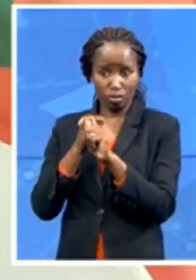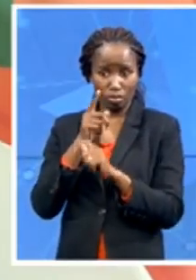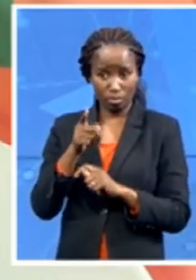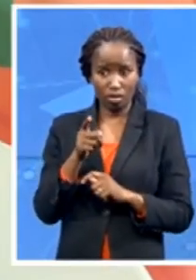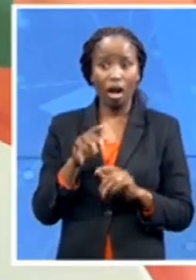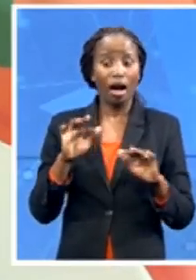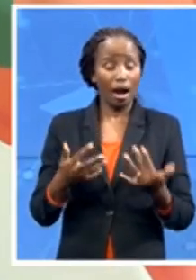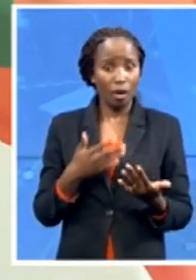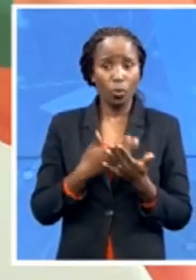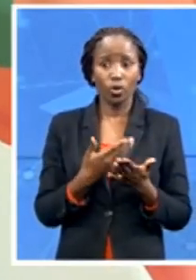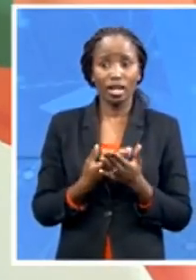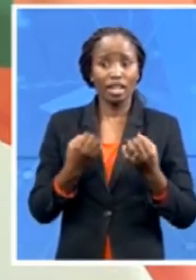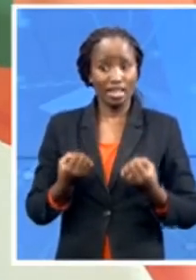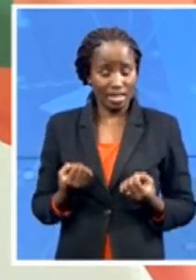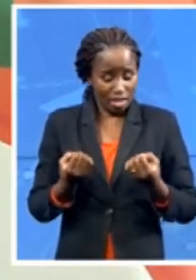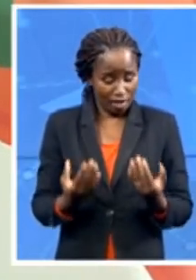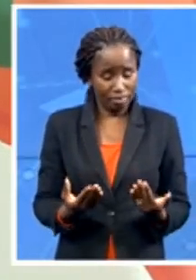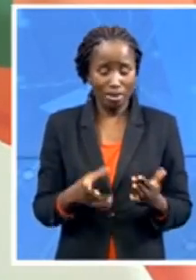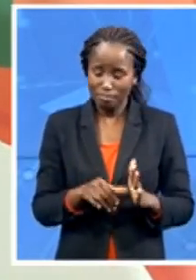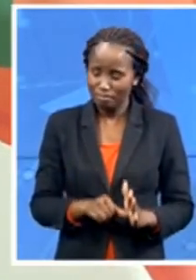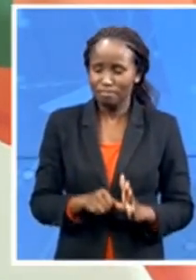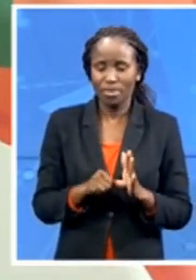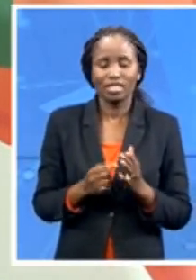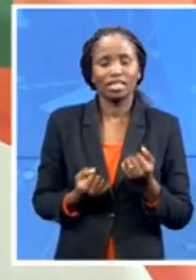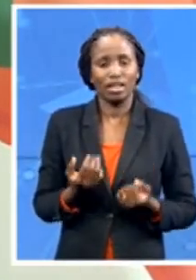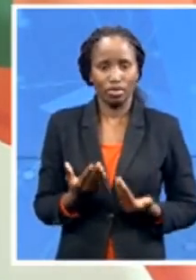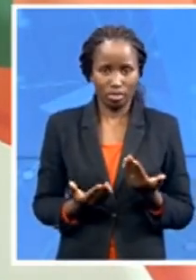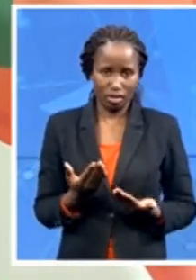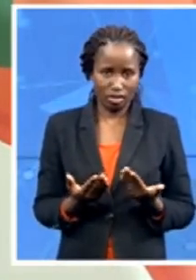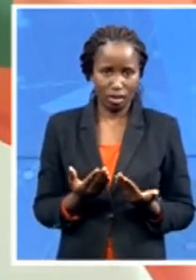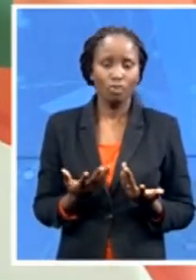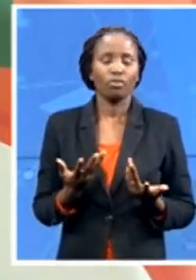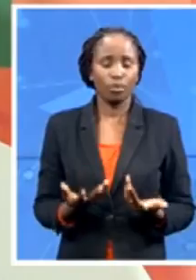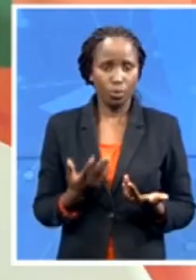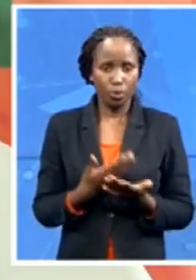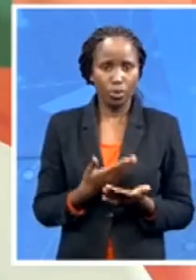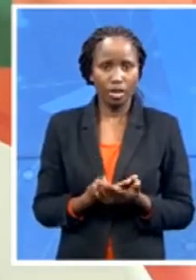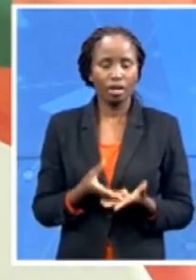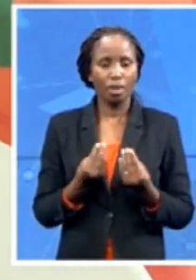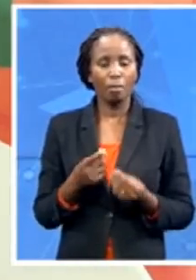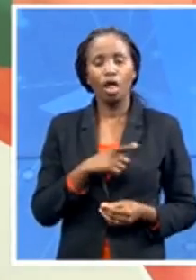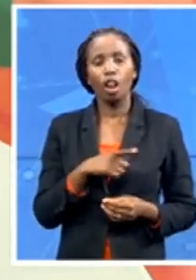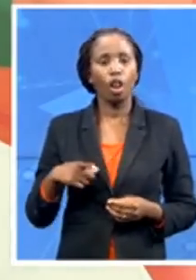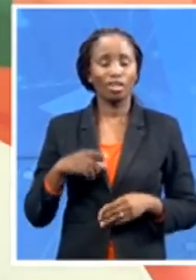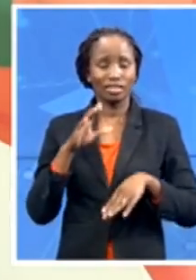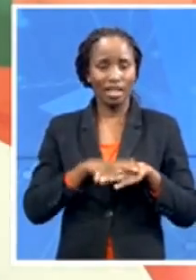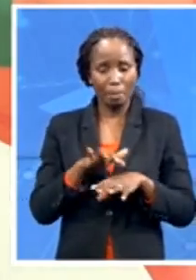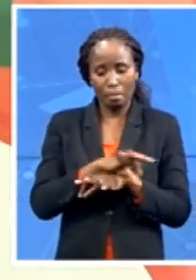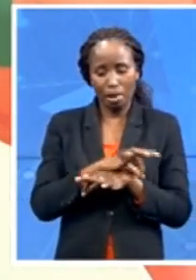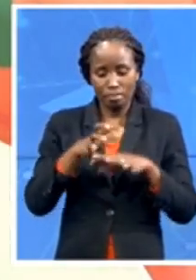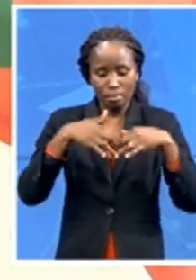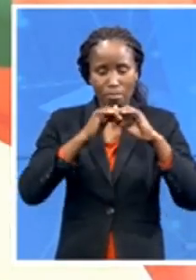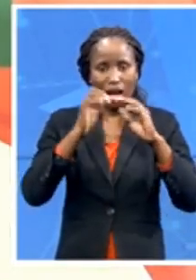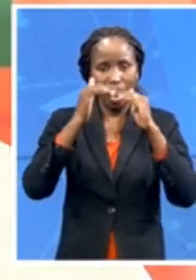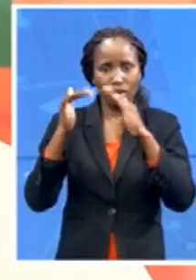services with a view of rather finding long-term housing solutions. In municipalities where the